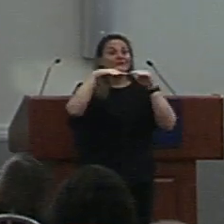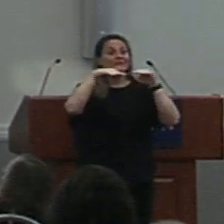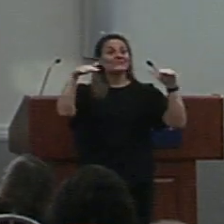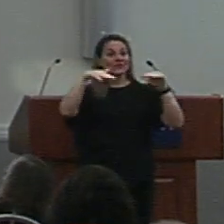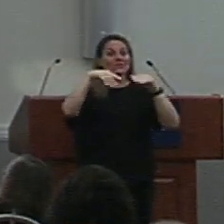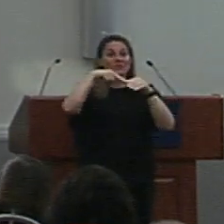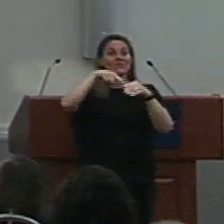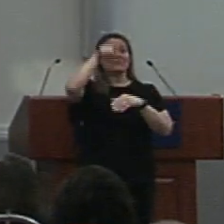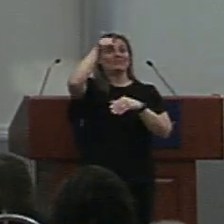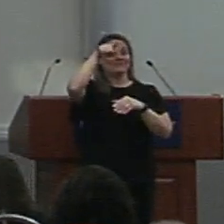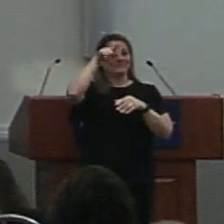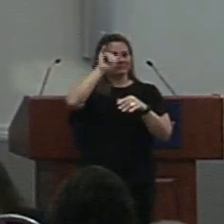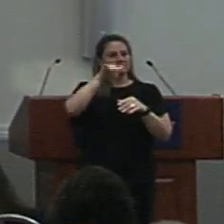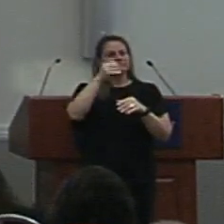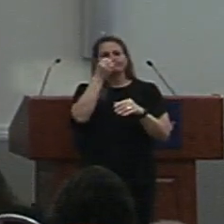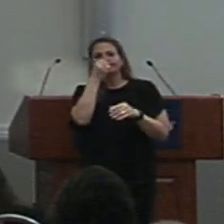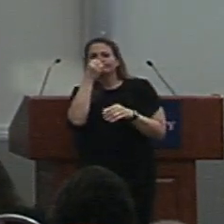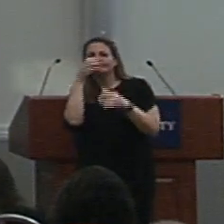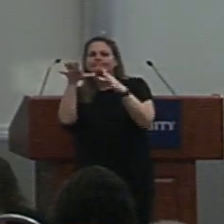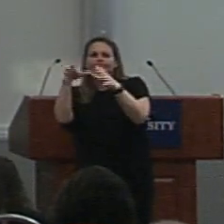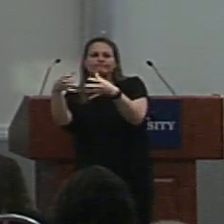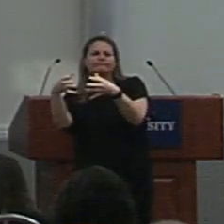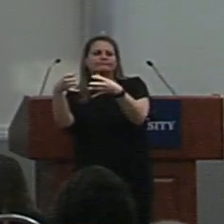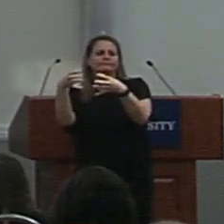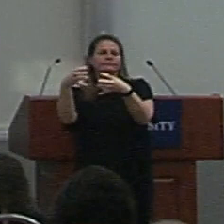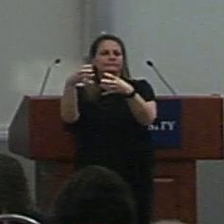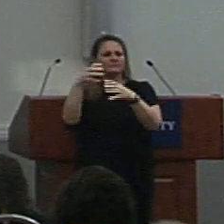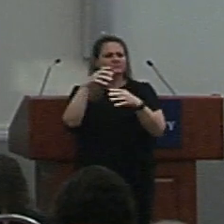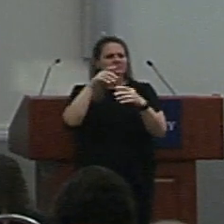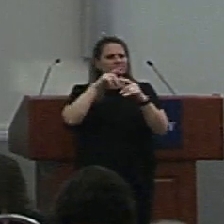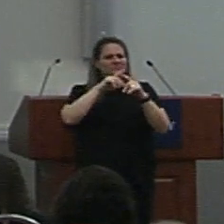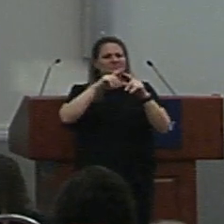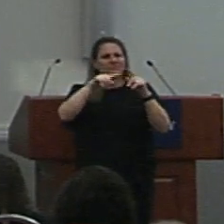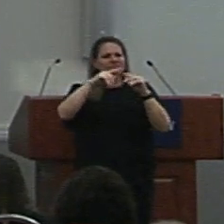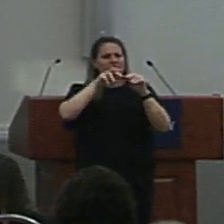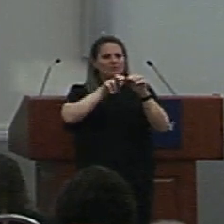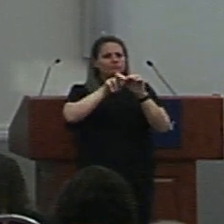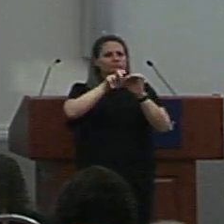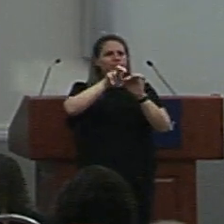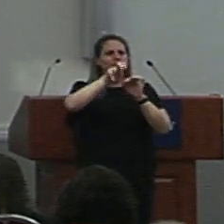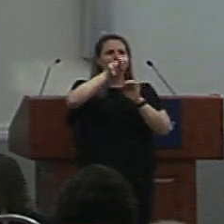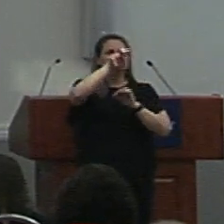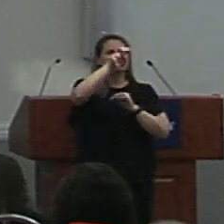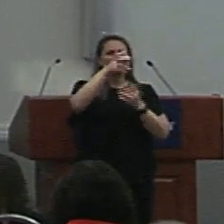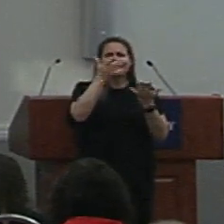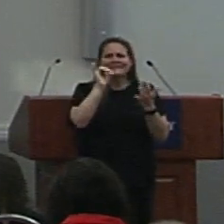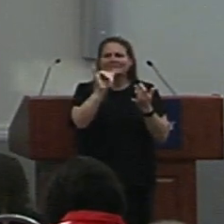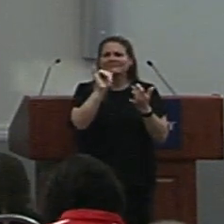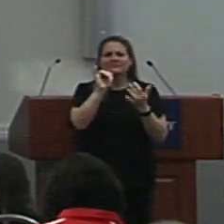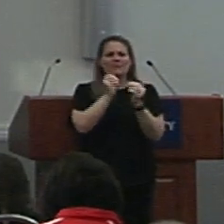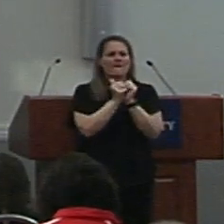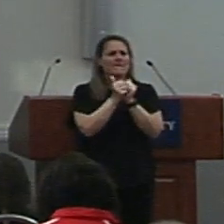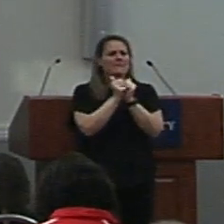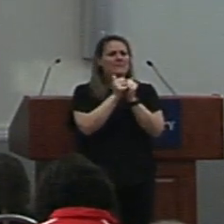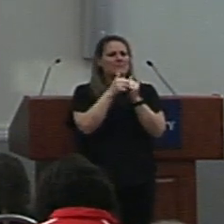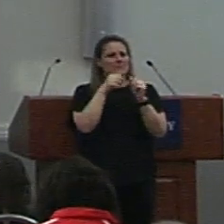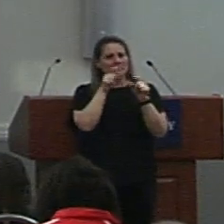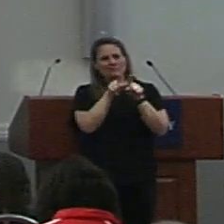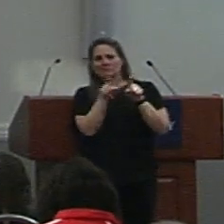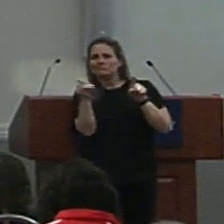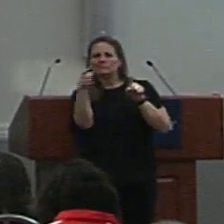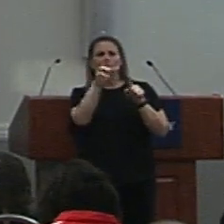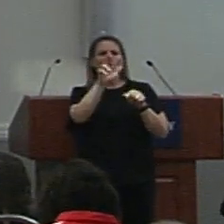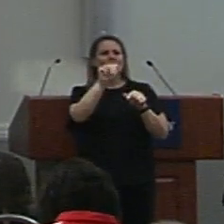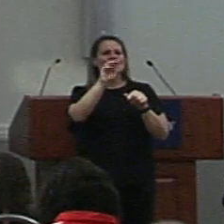We have events there. And the only way to access it now is with an inclined stair lift, which someone in a wheelchair can roll onto